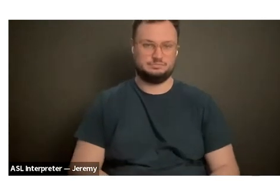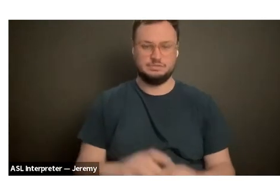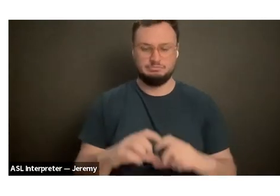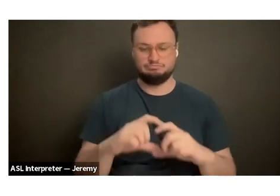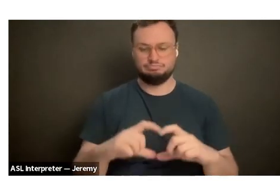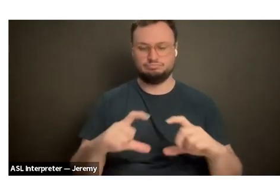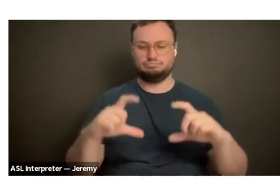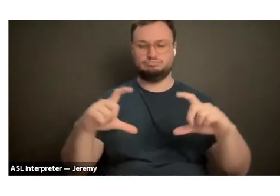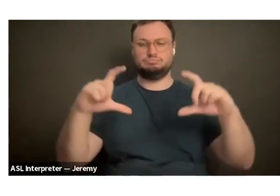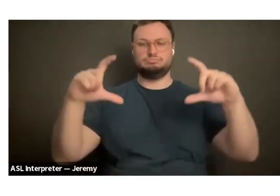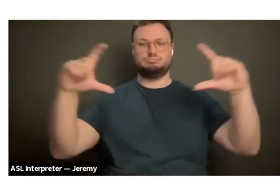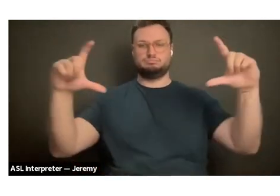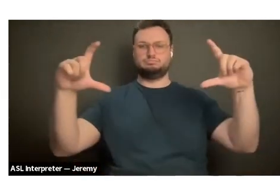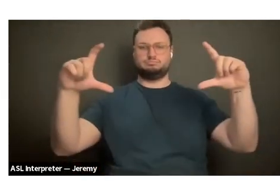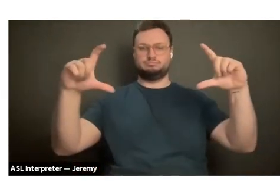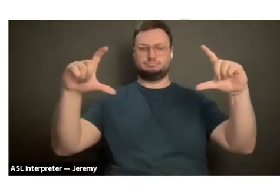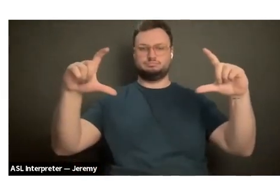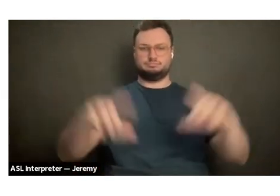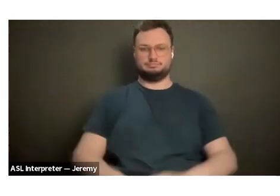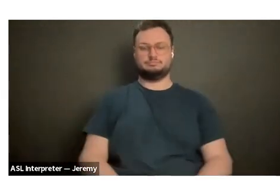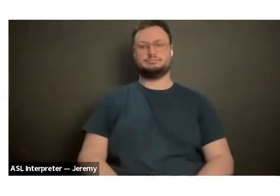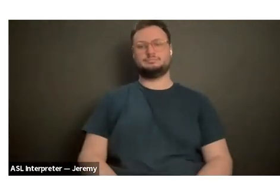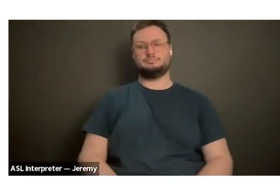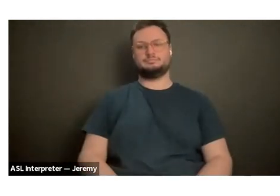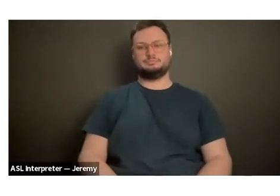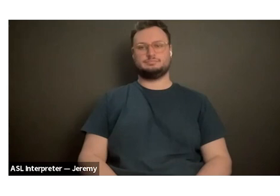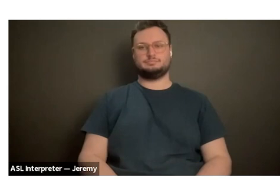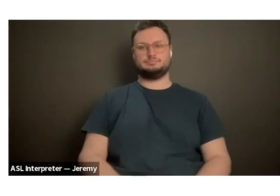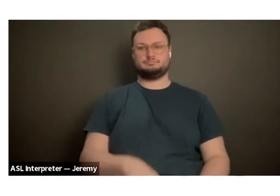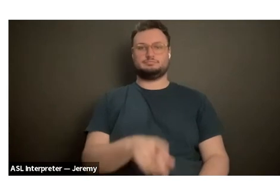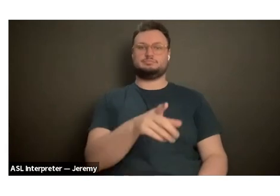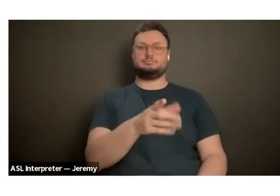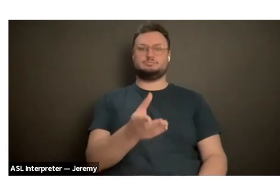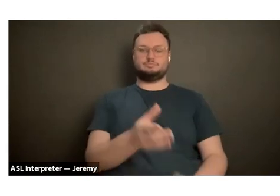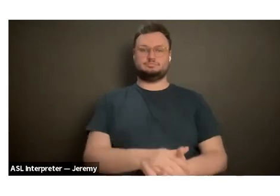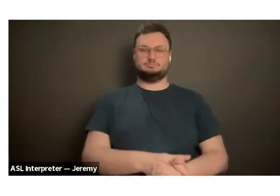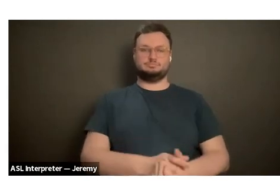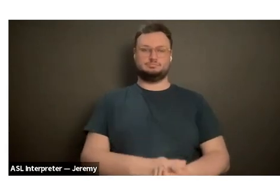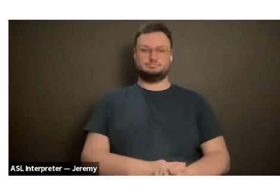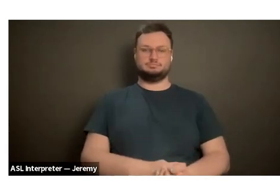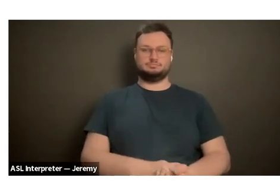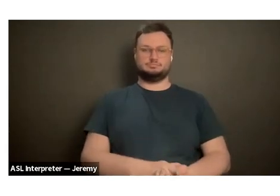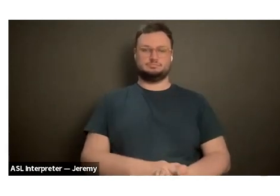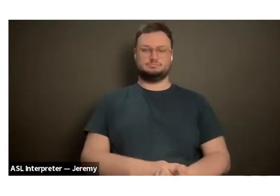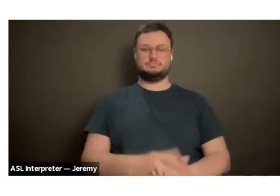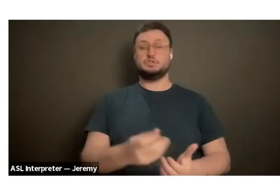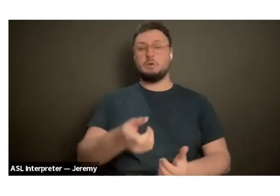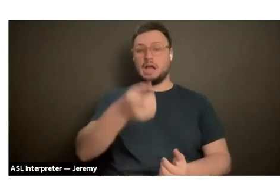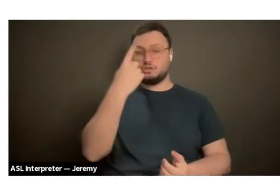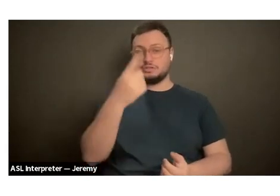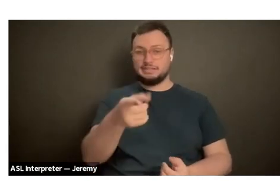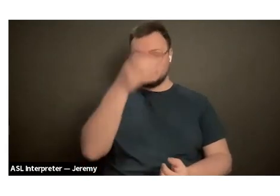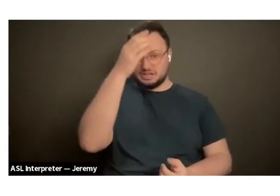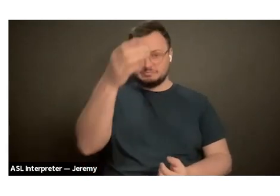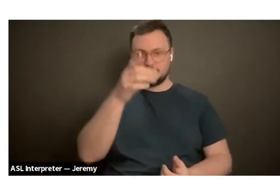to AI for radical change. I think this is a very powerful thing to understand and really lean into this,